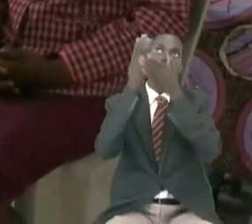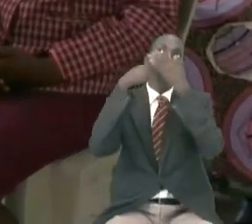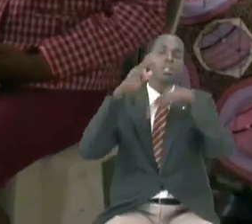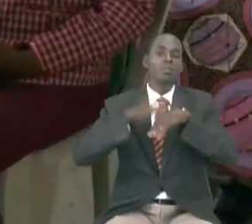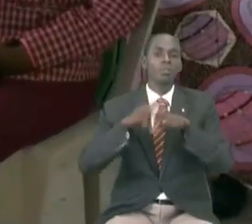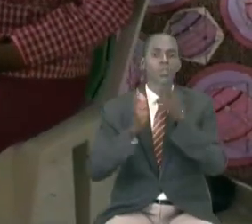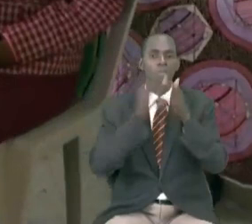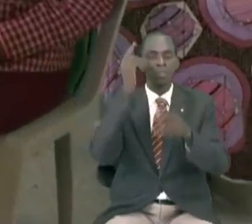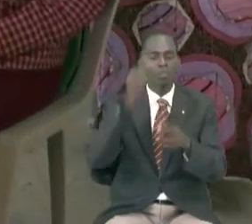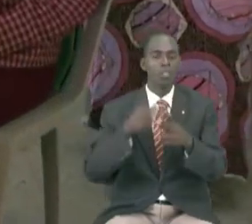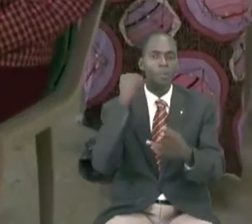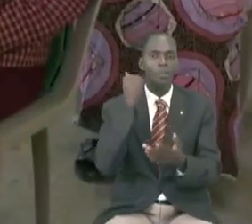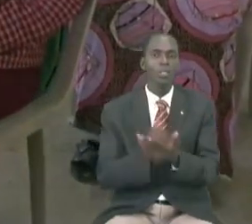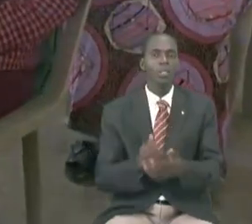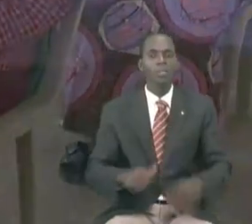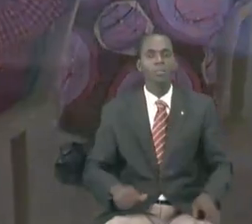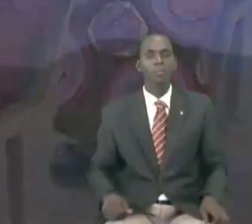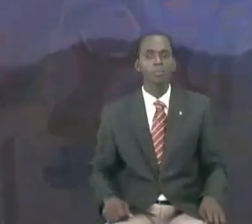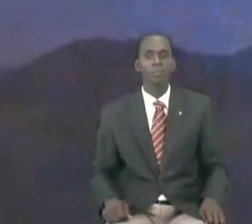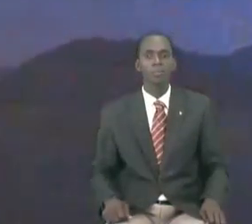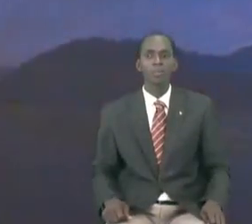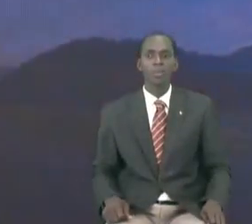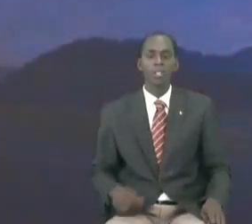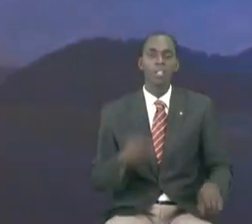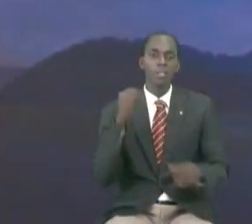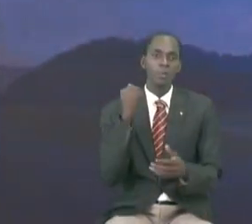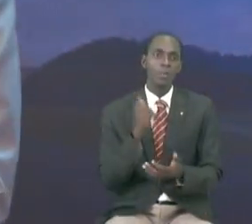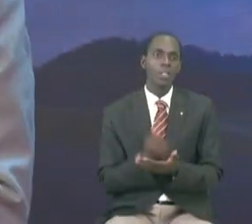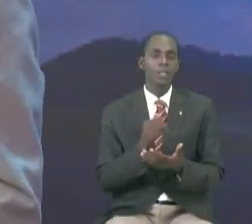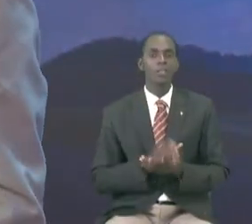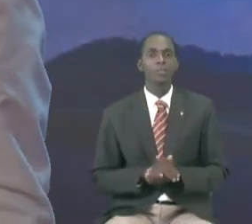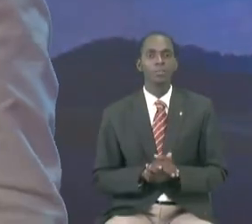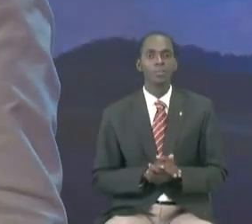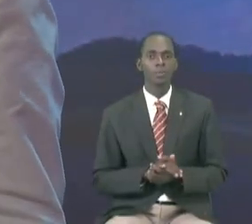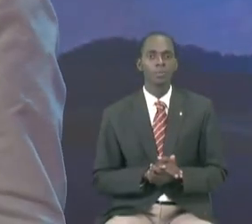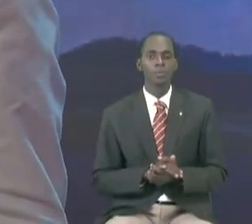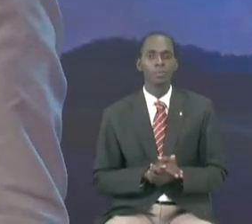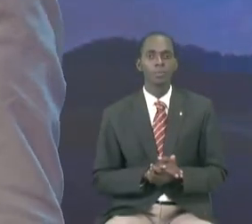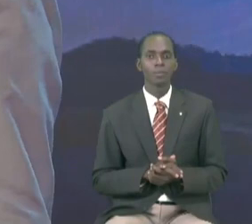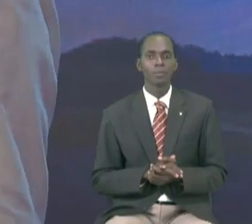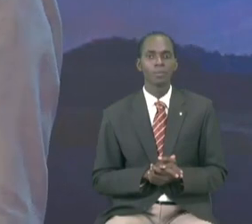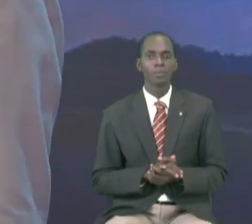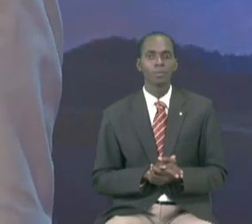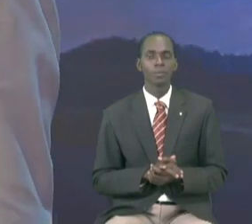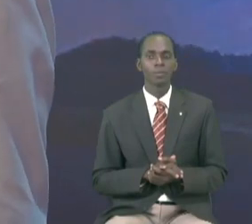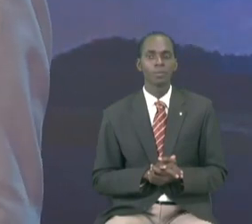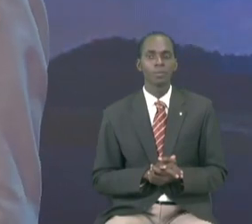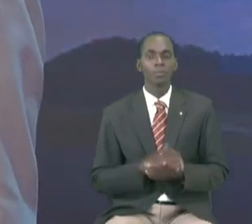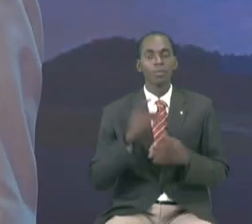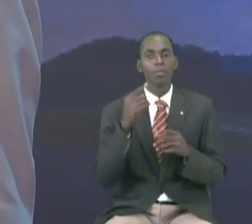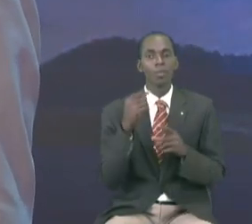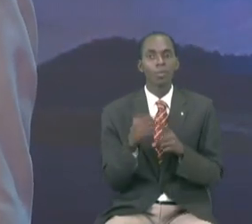The word will not fall to the ground. It will do good in every heart